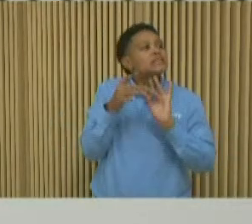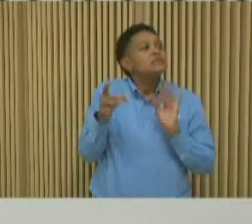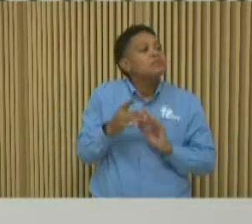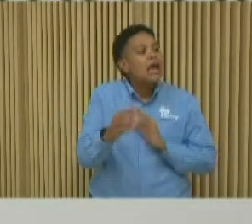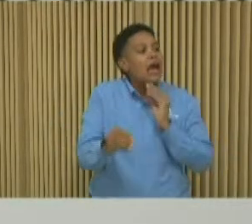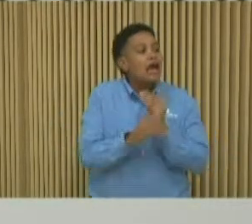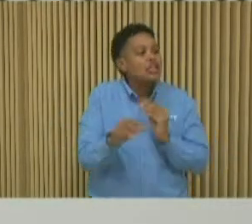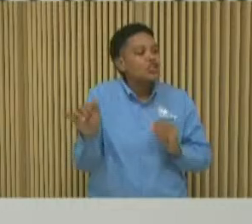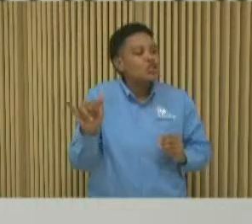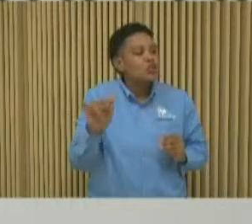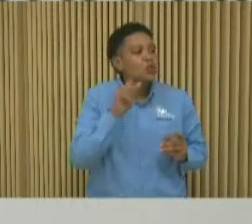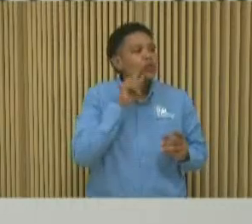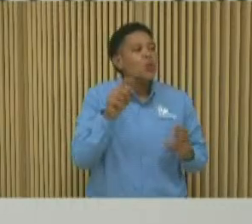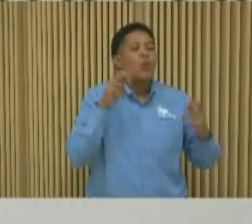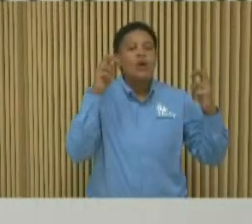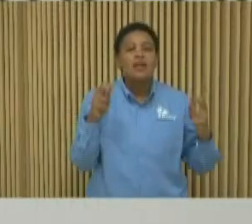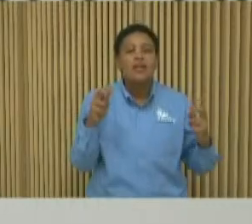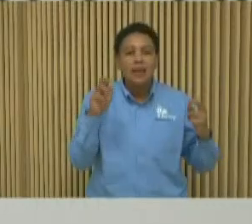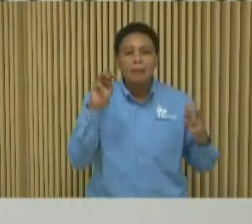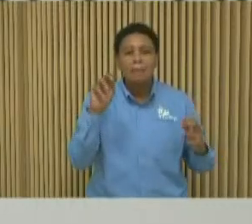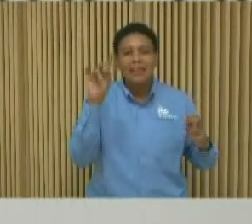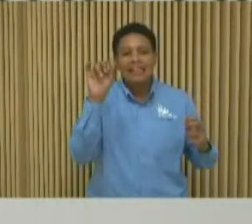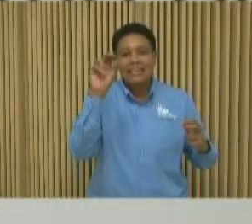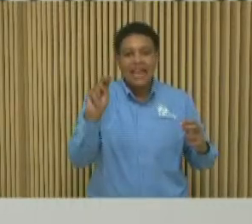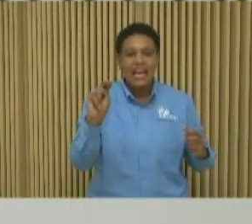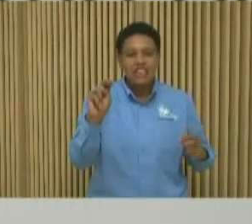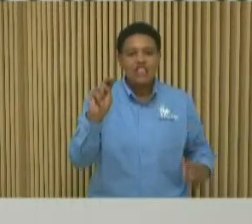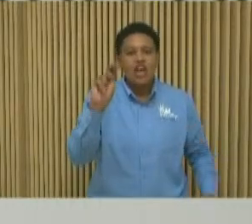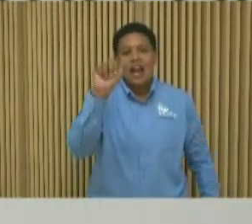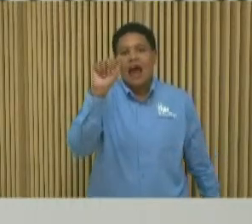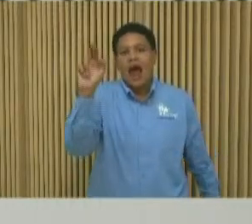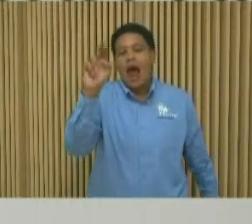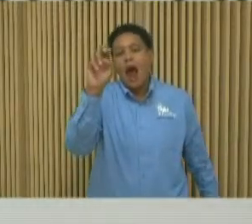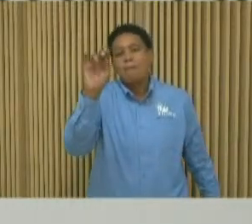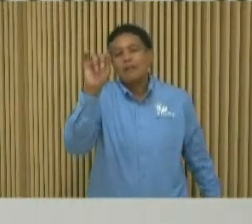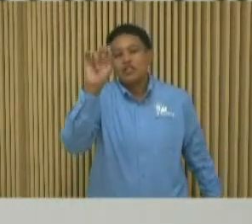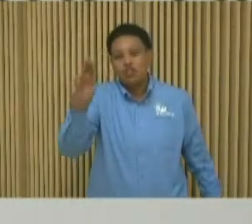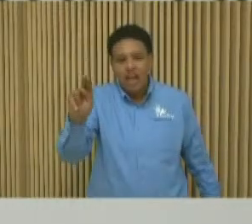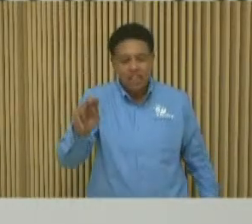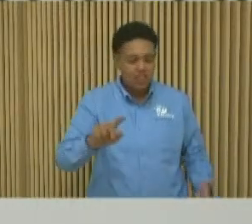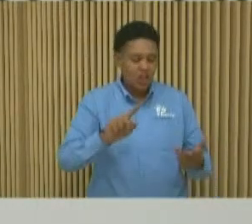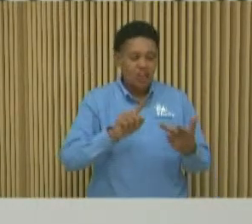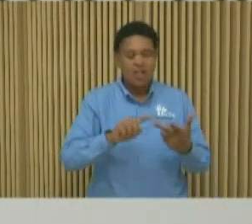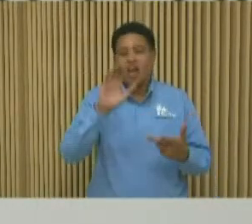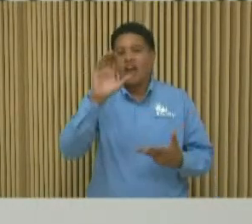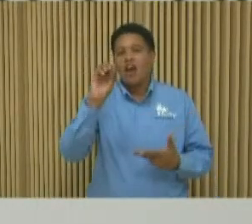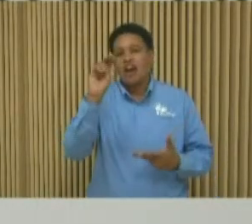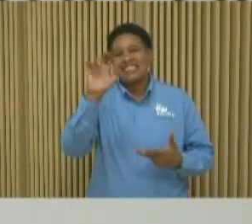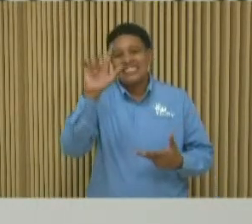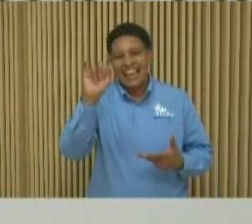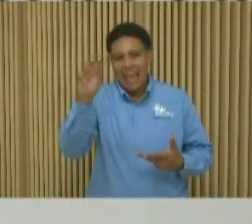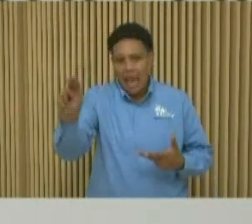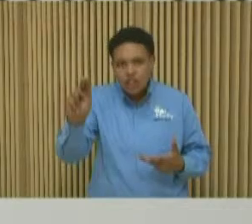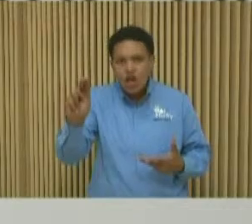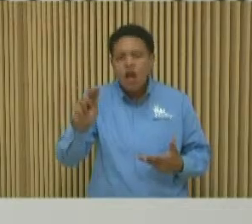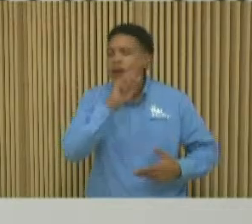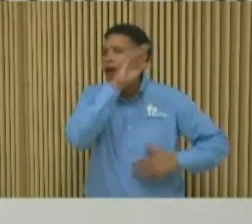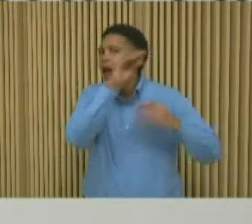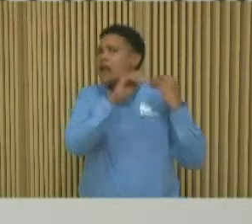also mediation, arbitration, conciliation, and of course you